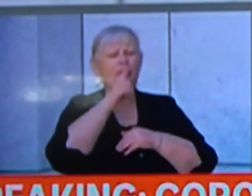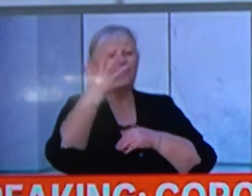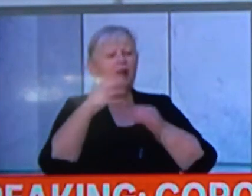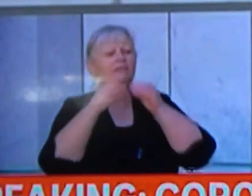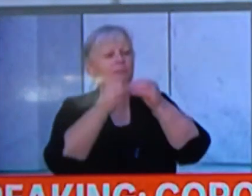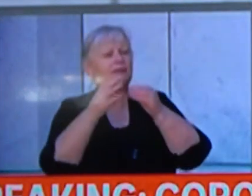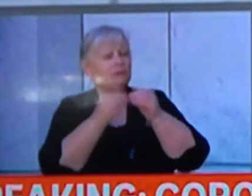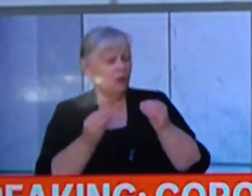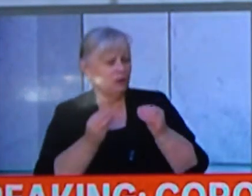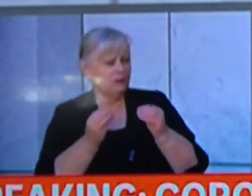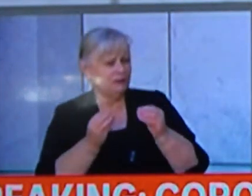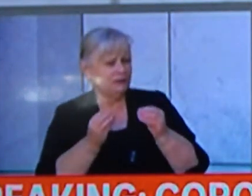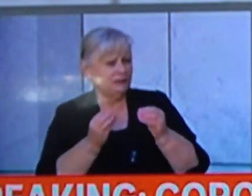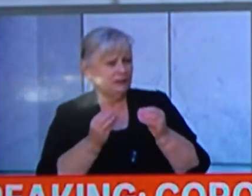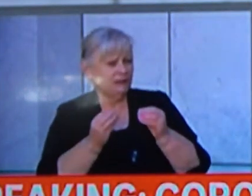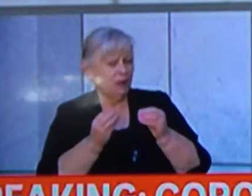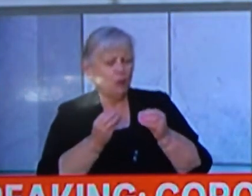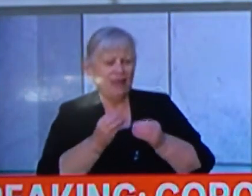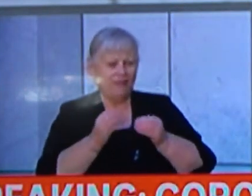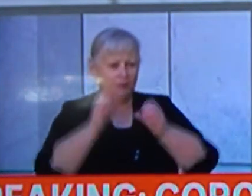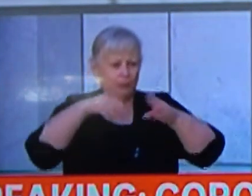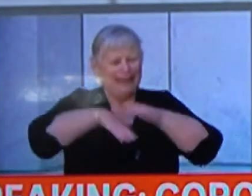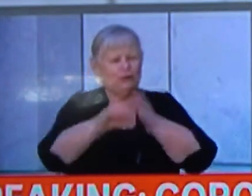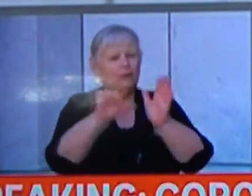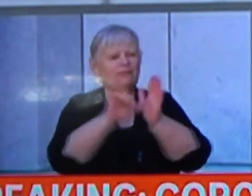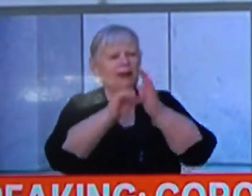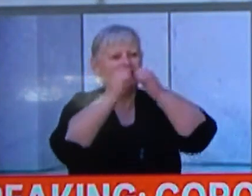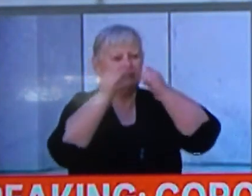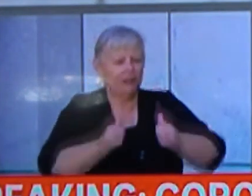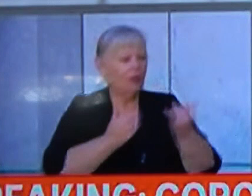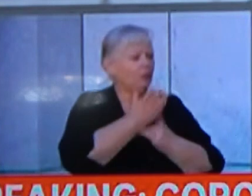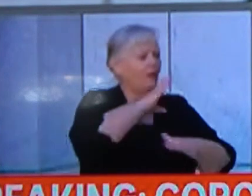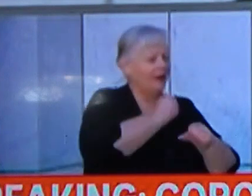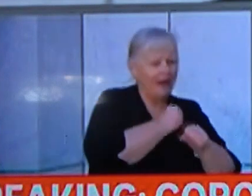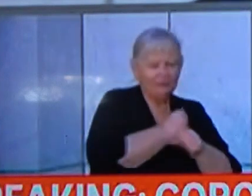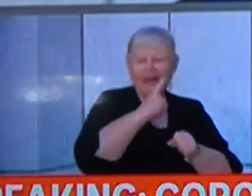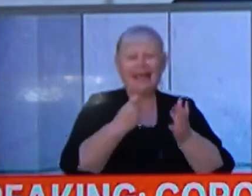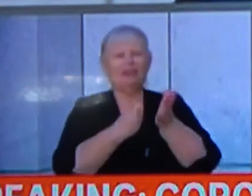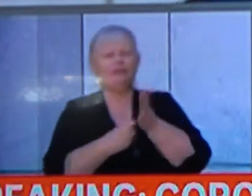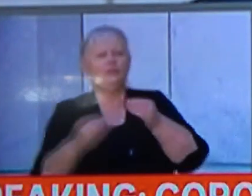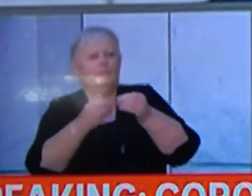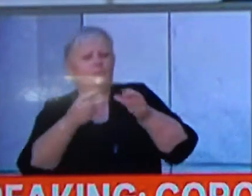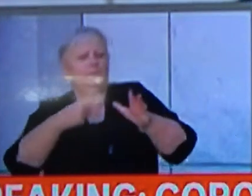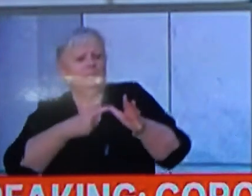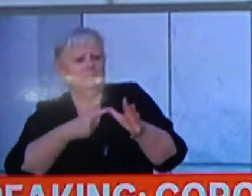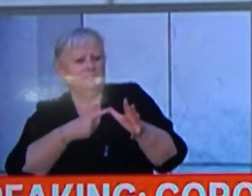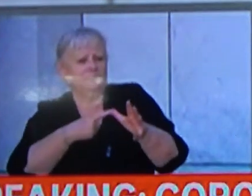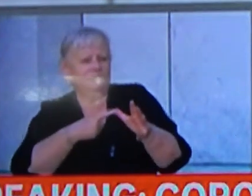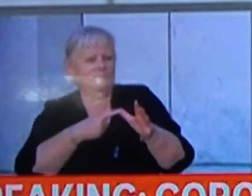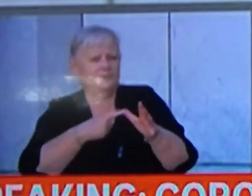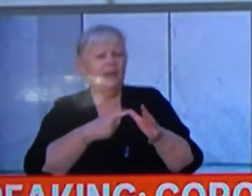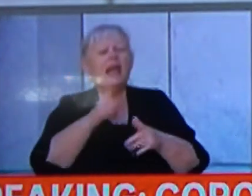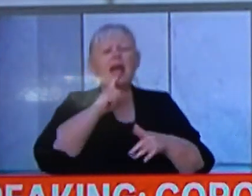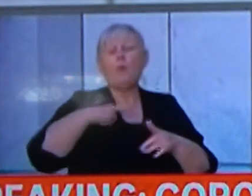$105 billion is being injected into the financial system by the government and the Reserve Bank of Australia,